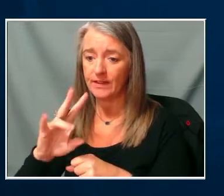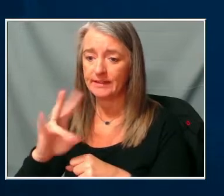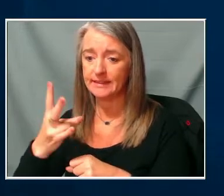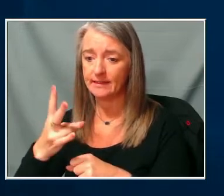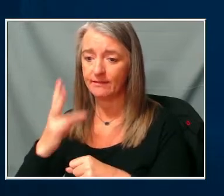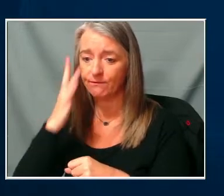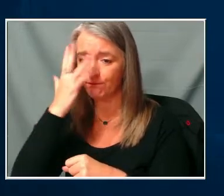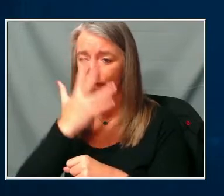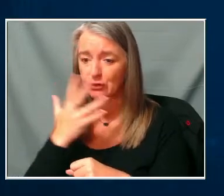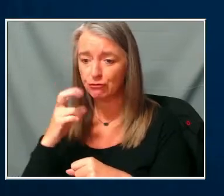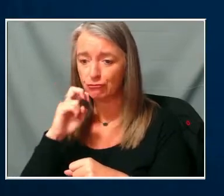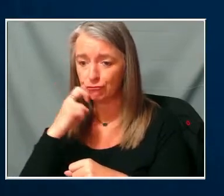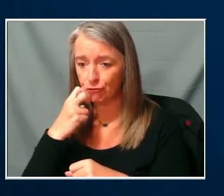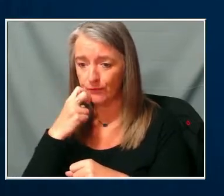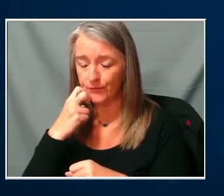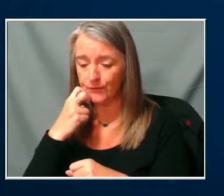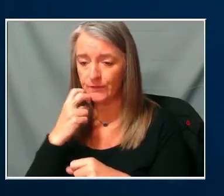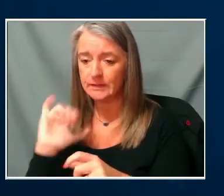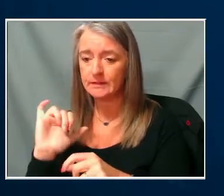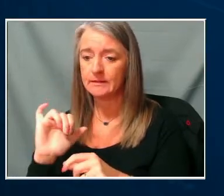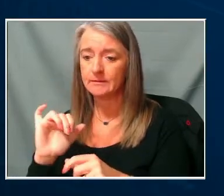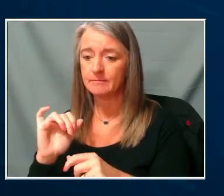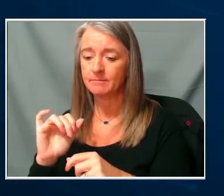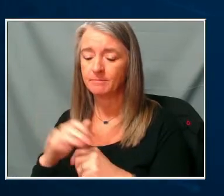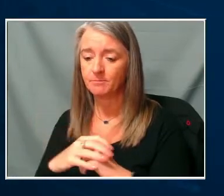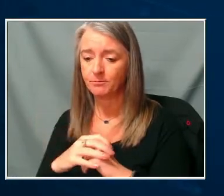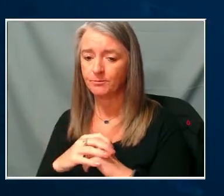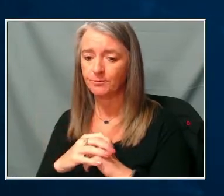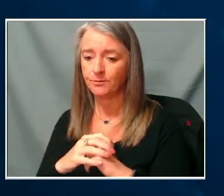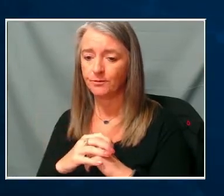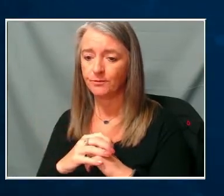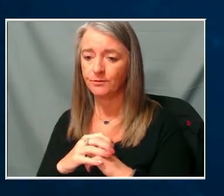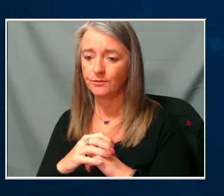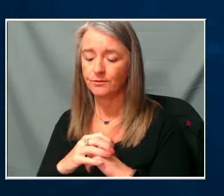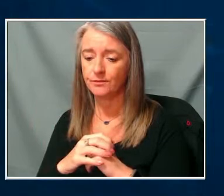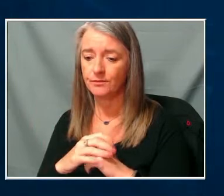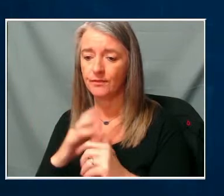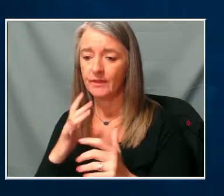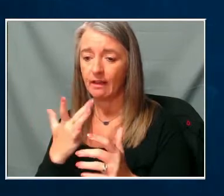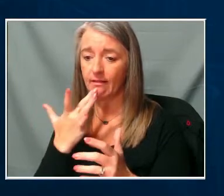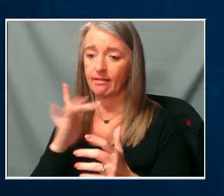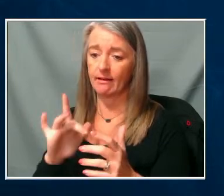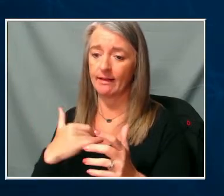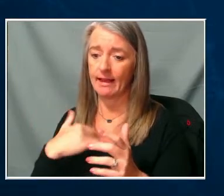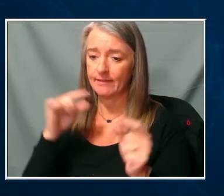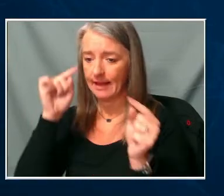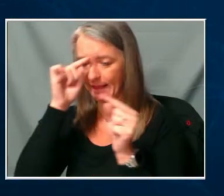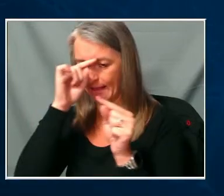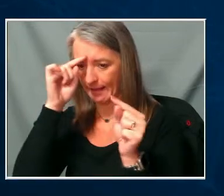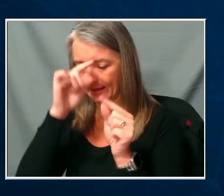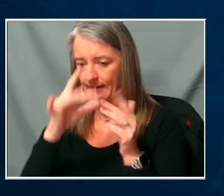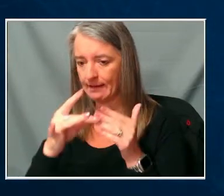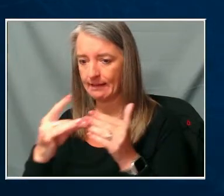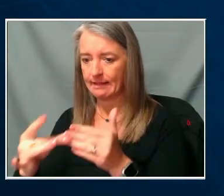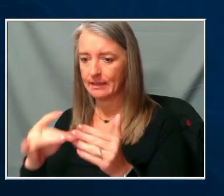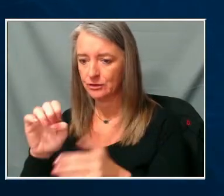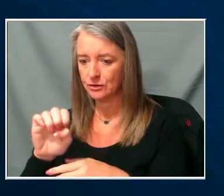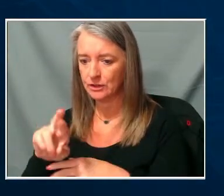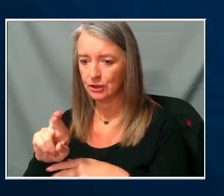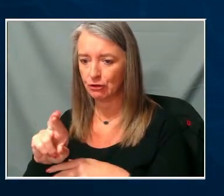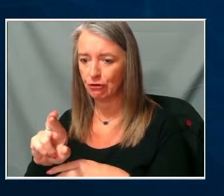nerves. And so it set it off, and thankfully I had that massive headache that led us to go to the ER